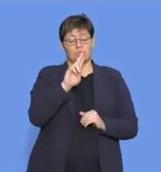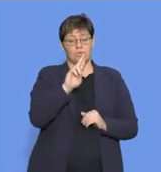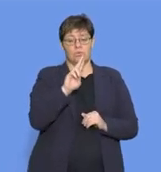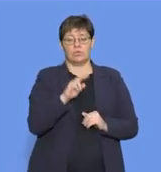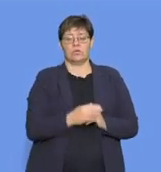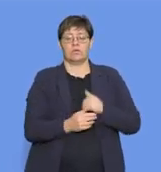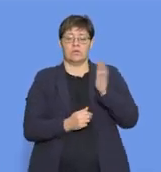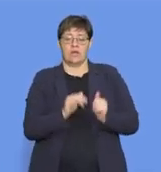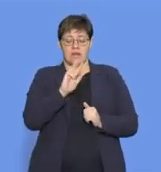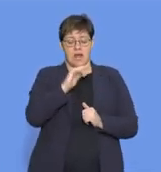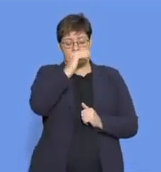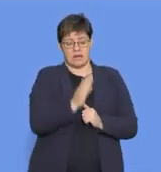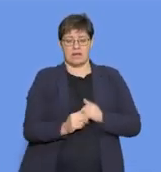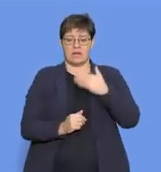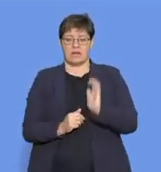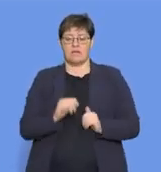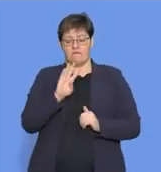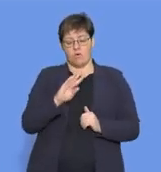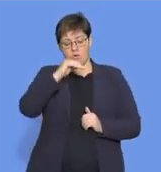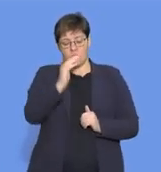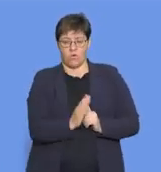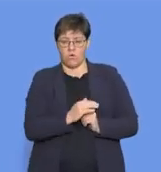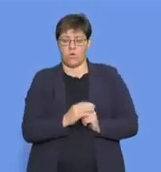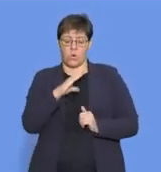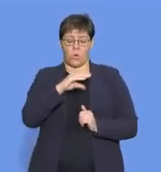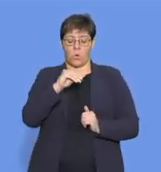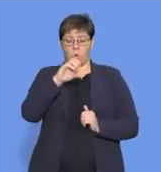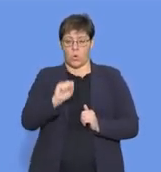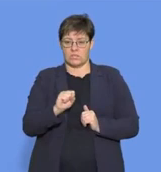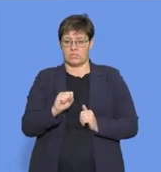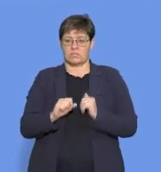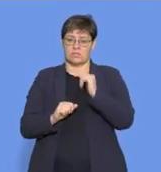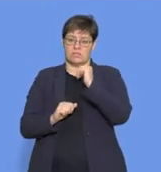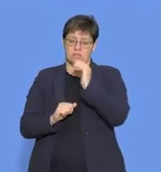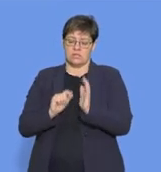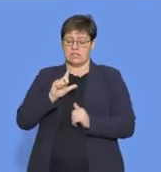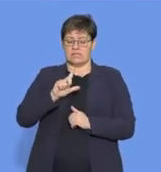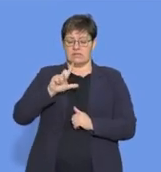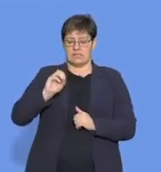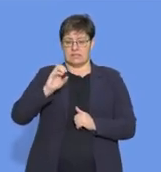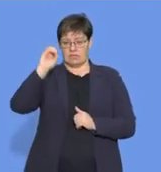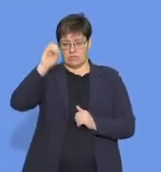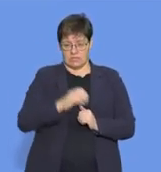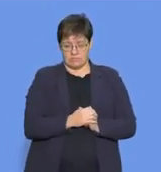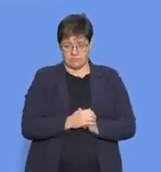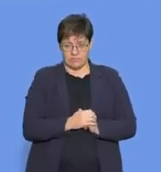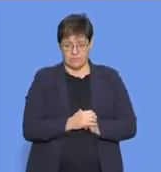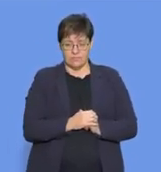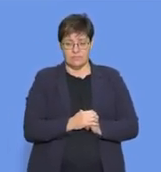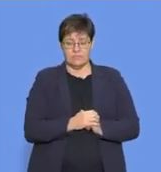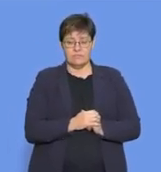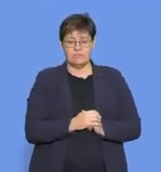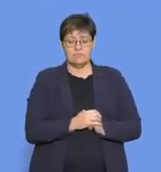Minus 2 times 9 times 4 times cos of the angle across from